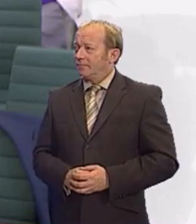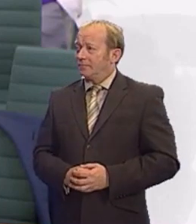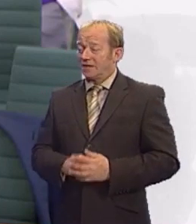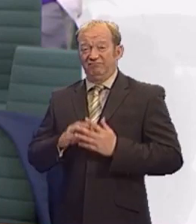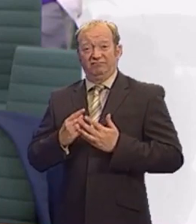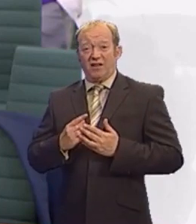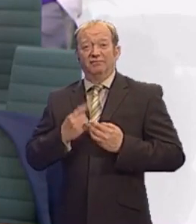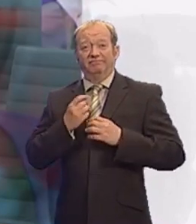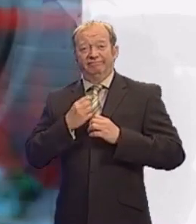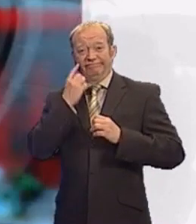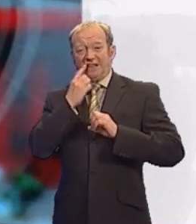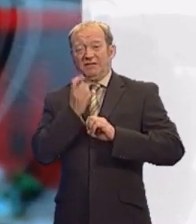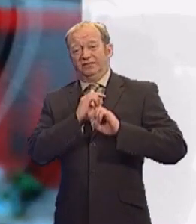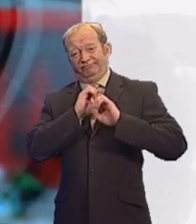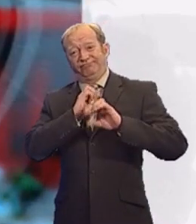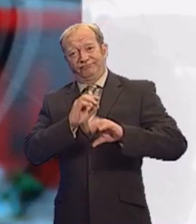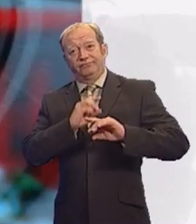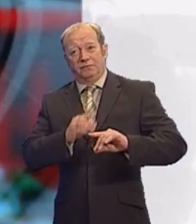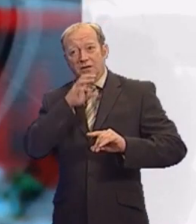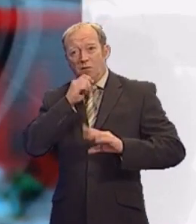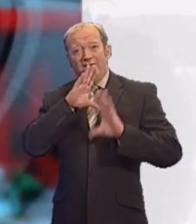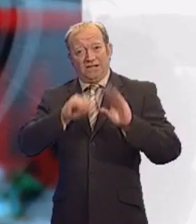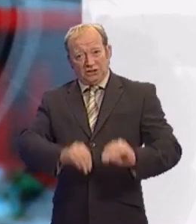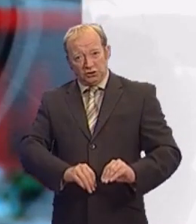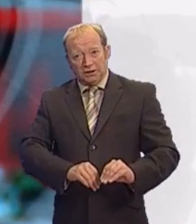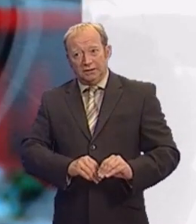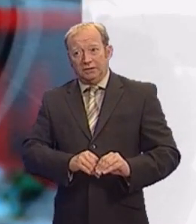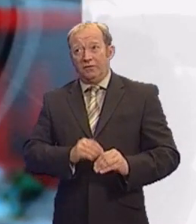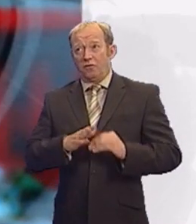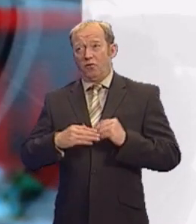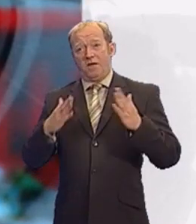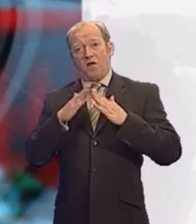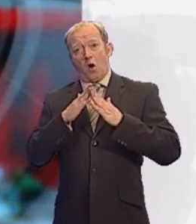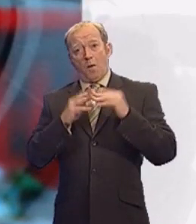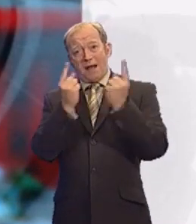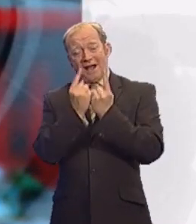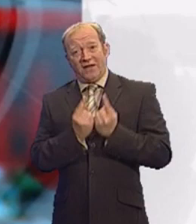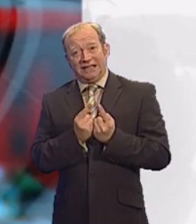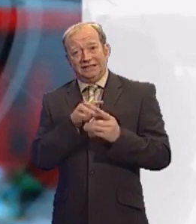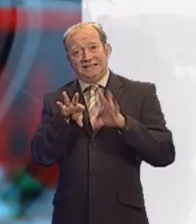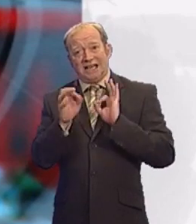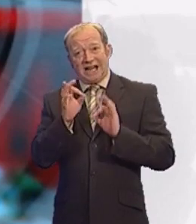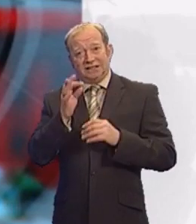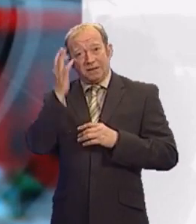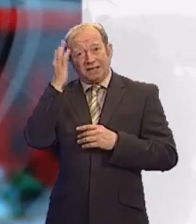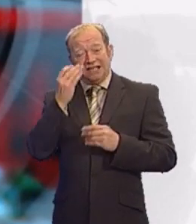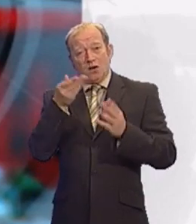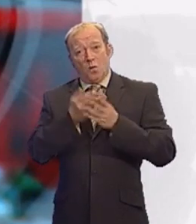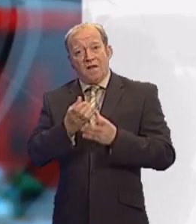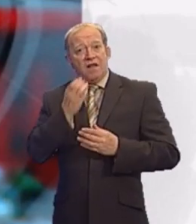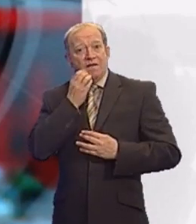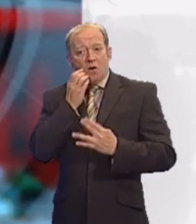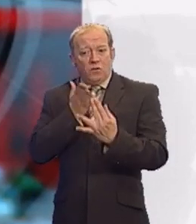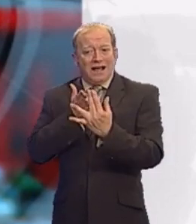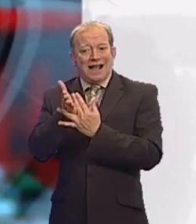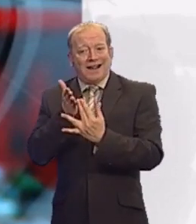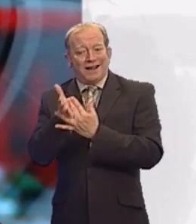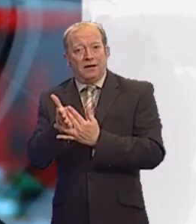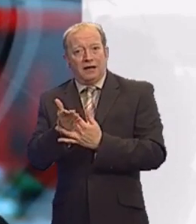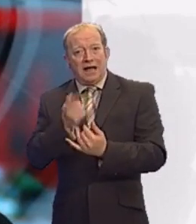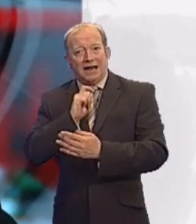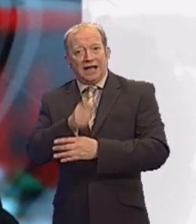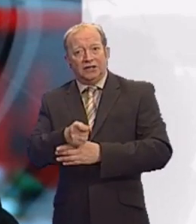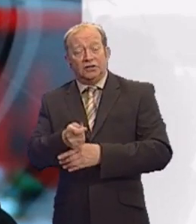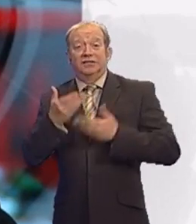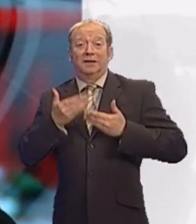John Yates of the Met in front of the Home Affairs Select Committee there. Much more on that and the phone hacking allegations. We will leave you right now with a quick look at